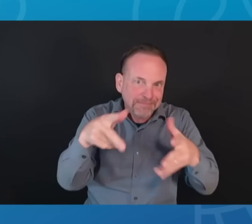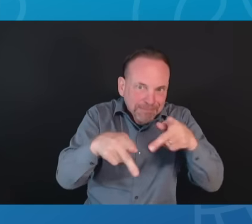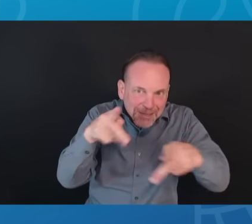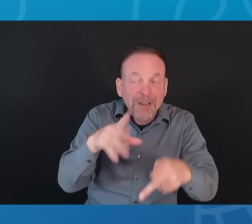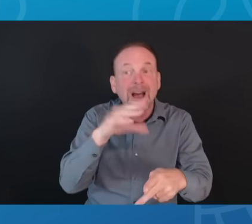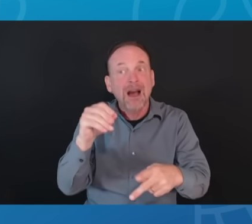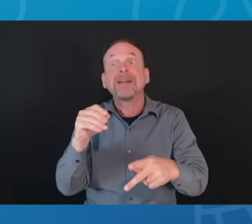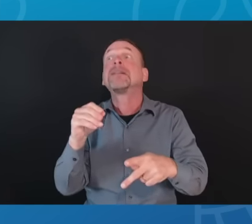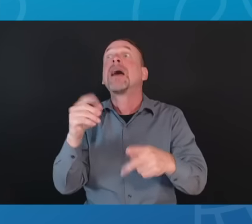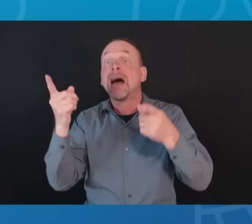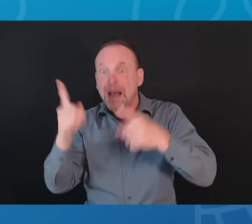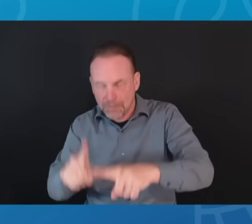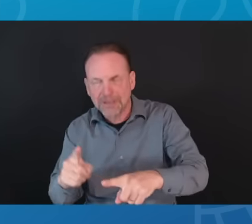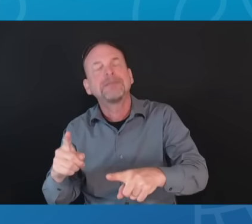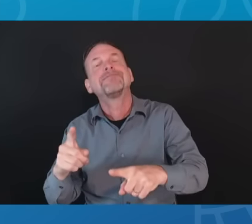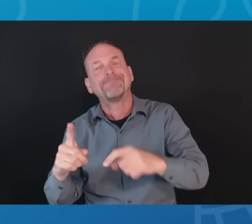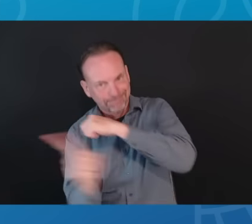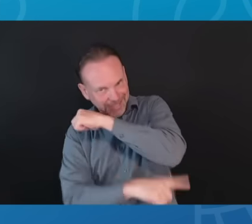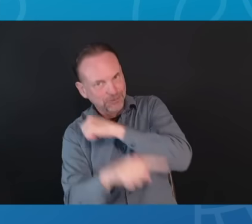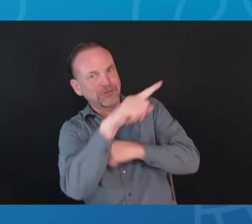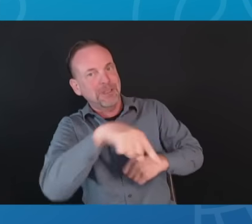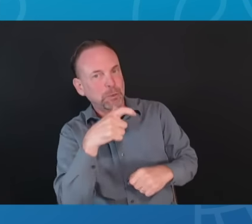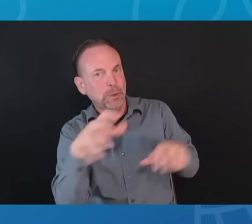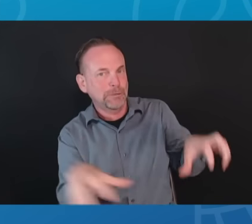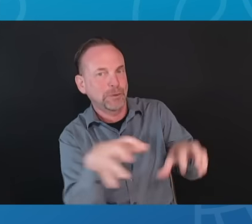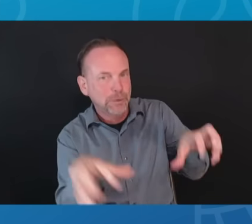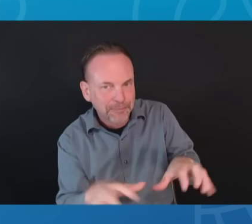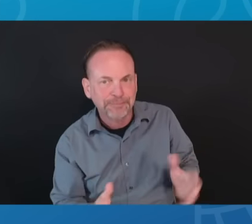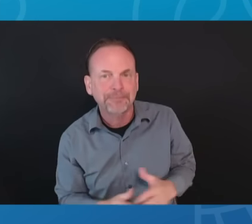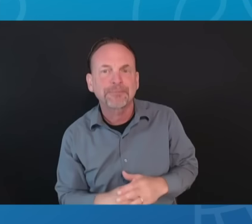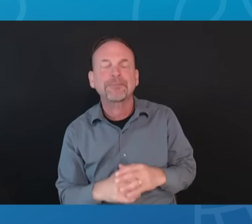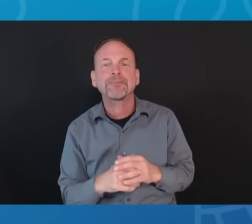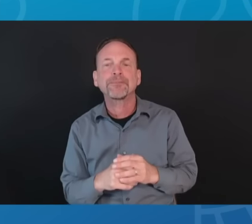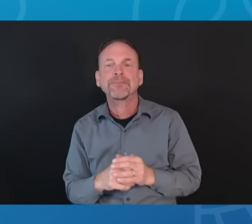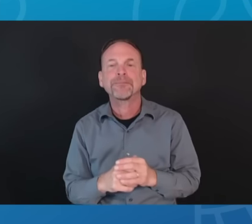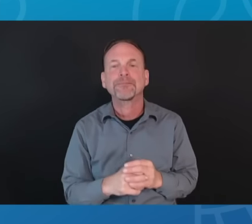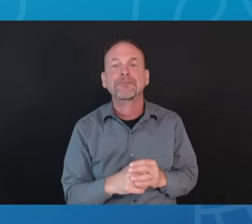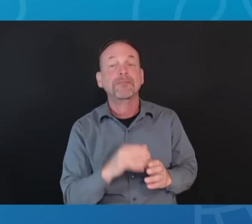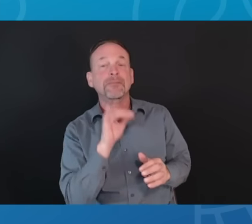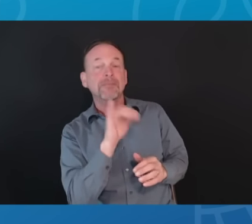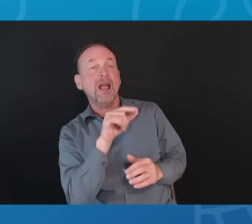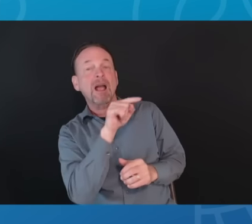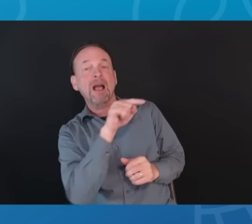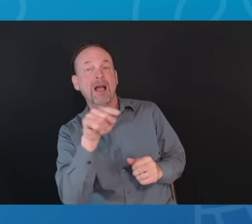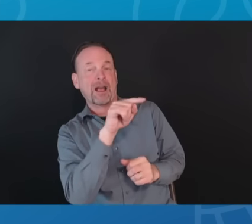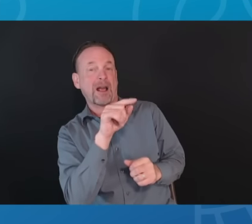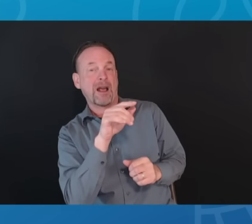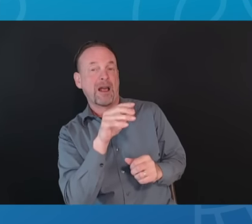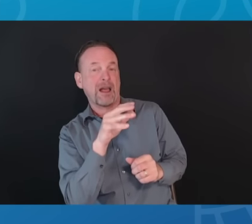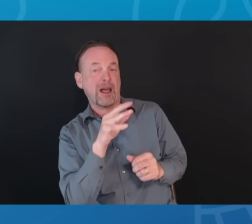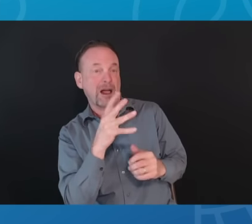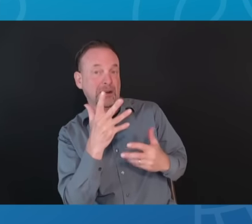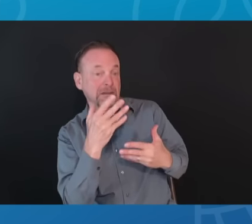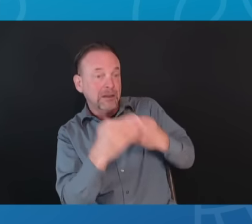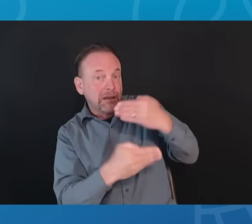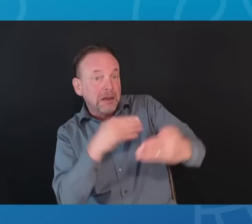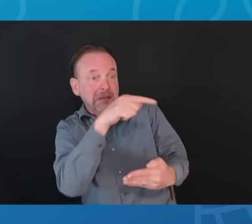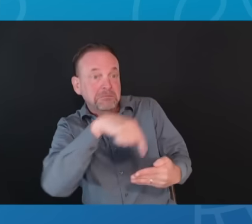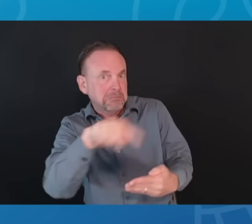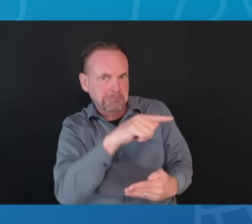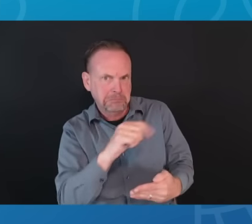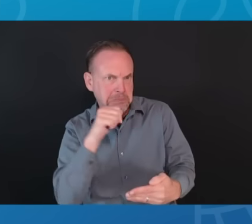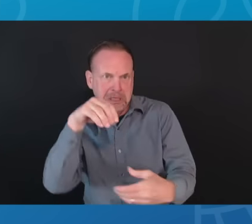Iraq, but it may one day. So have you ever requested Israeli or advised Israel to not attack these groups inside Iraq